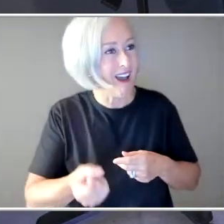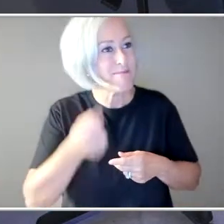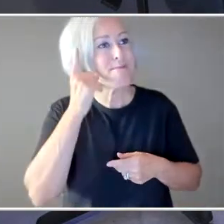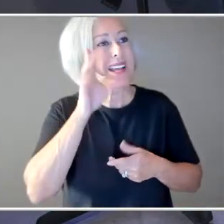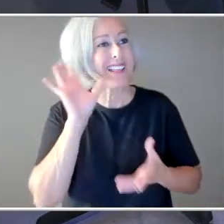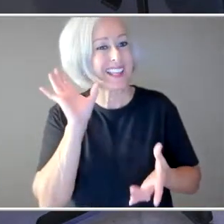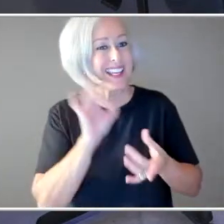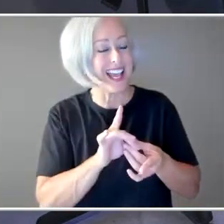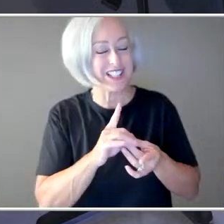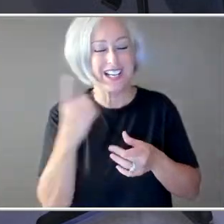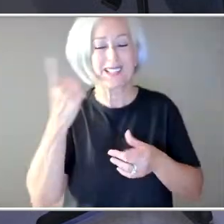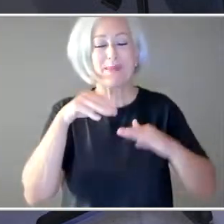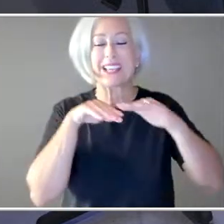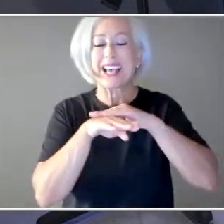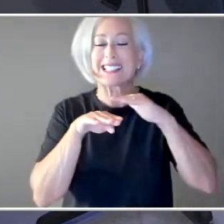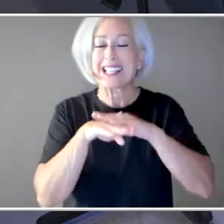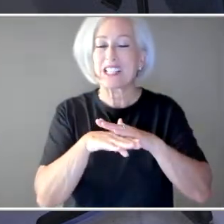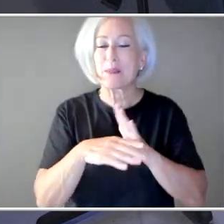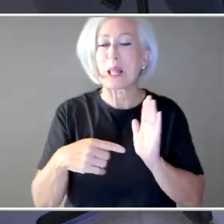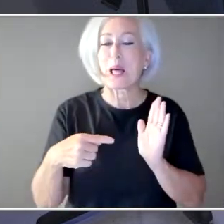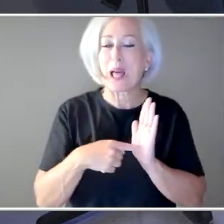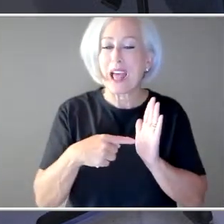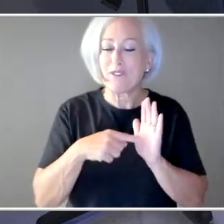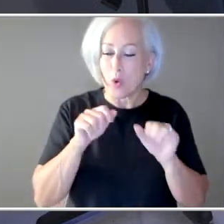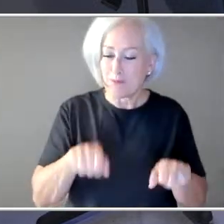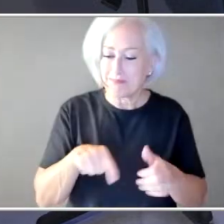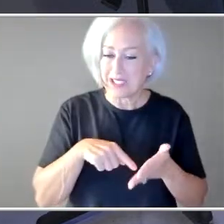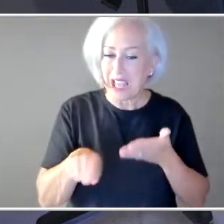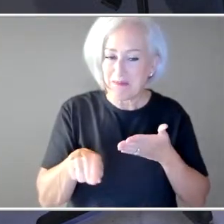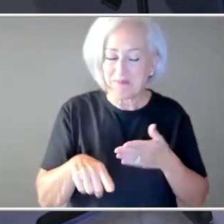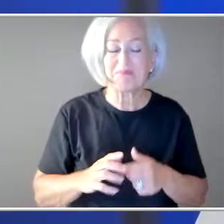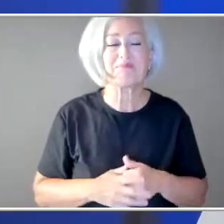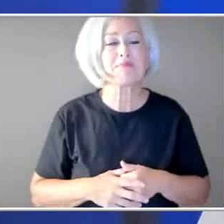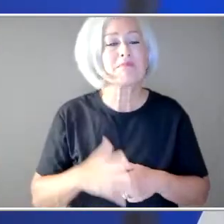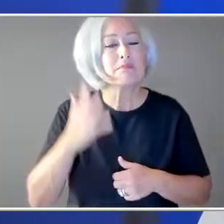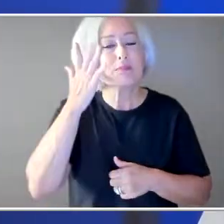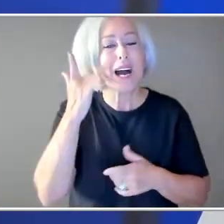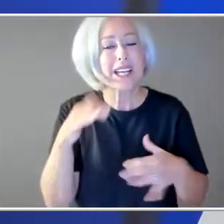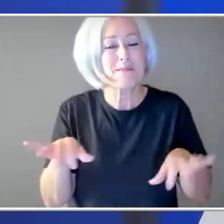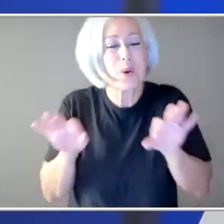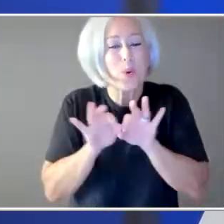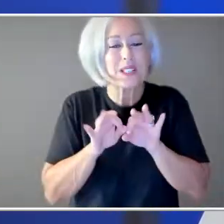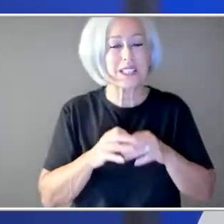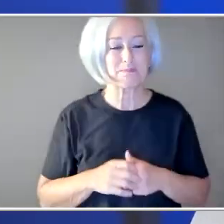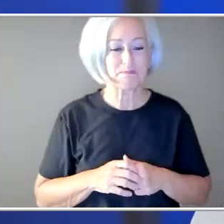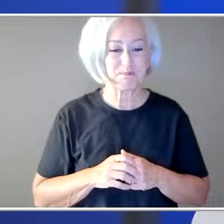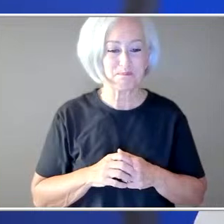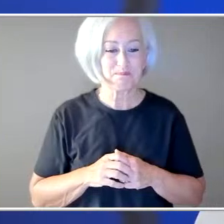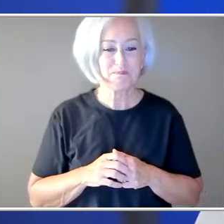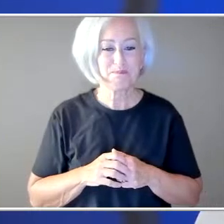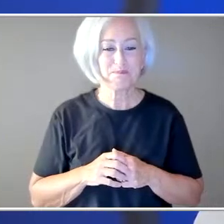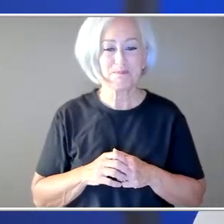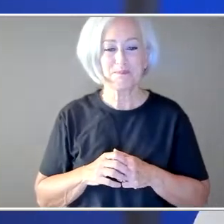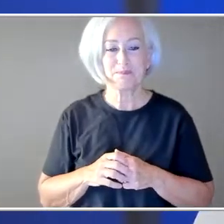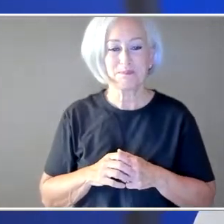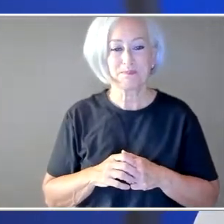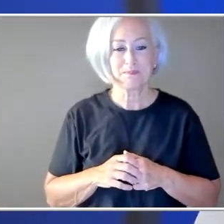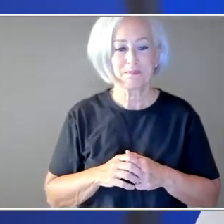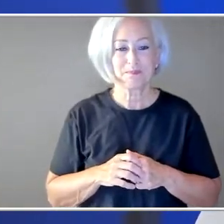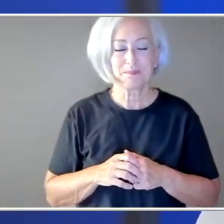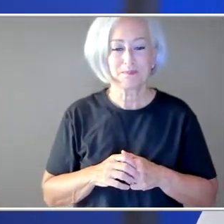and affordable. Why is that so important? Yeah, so I think you know, many times